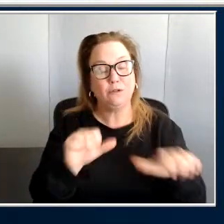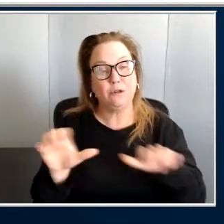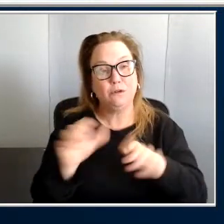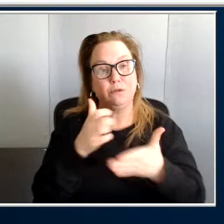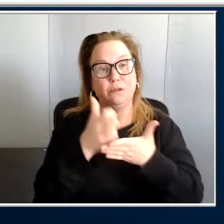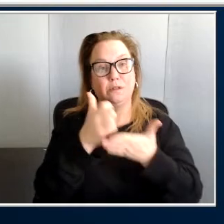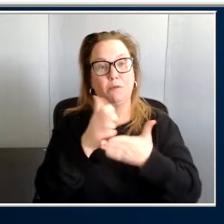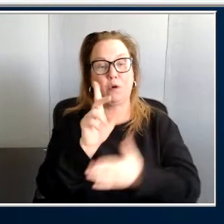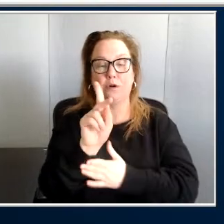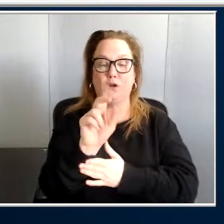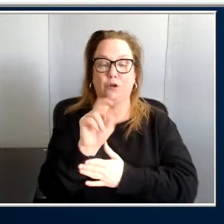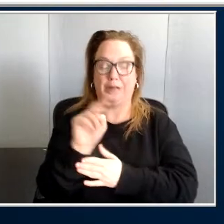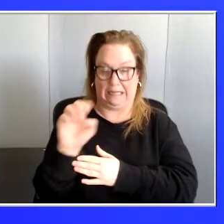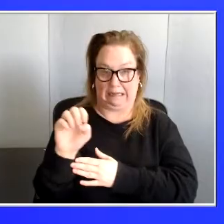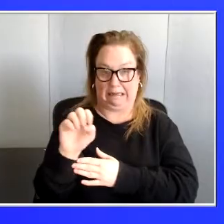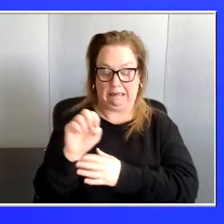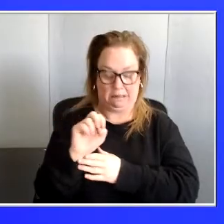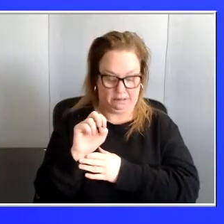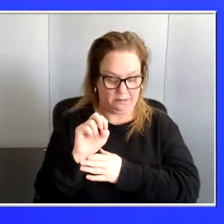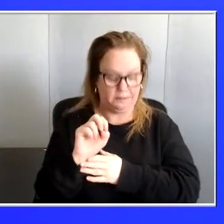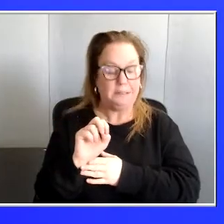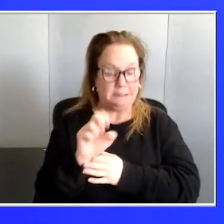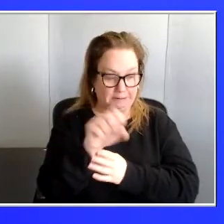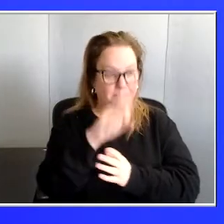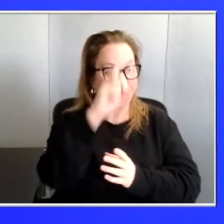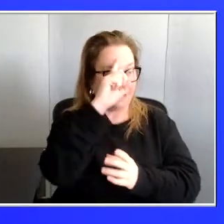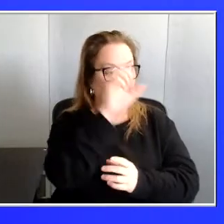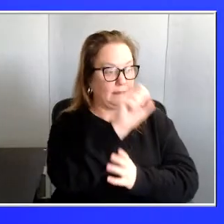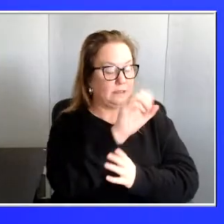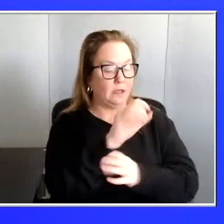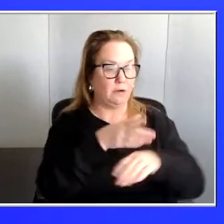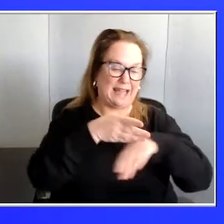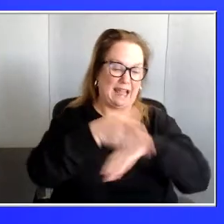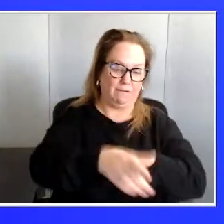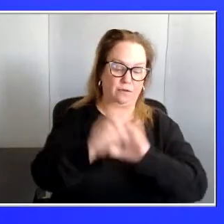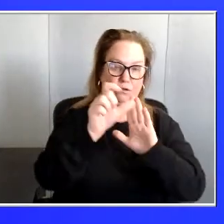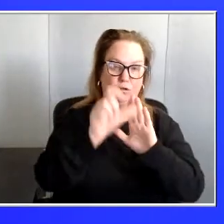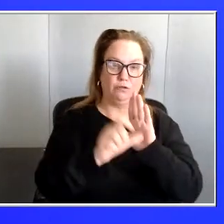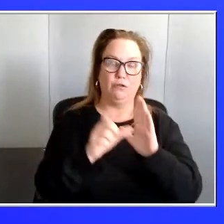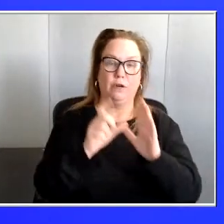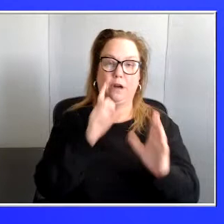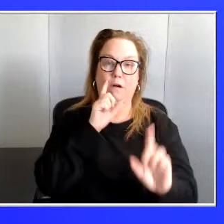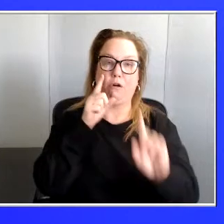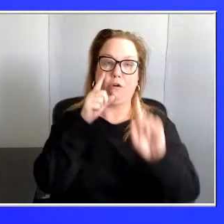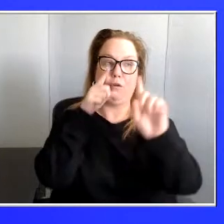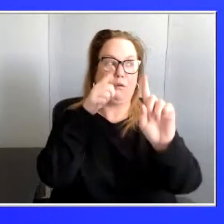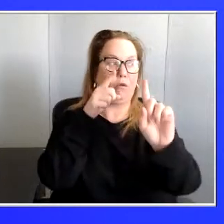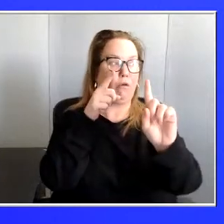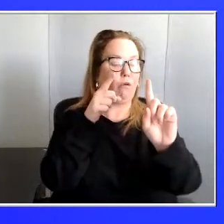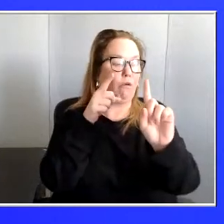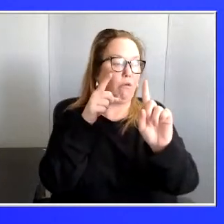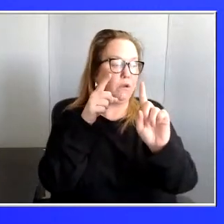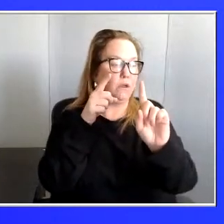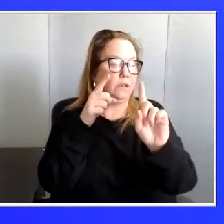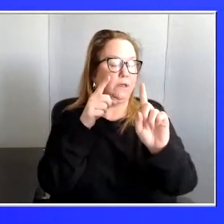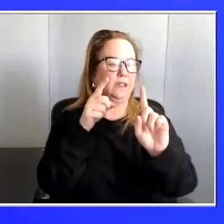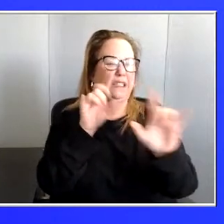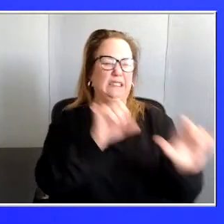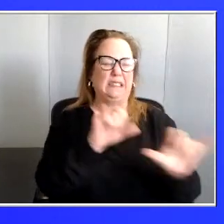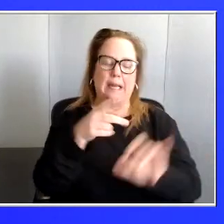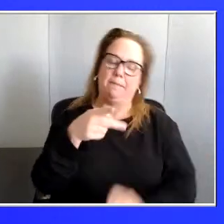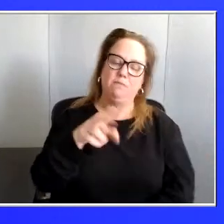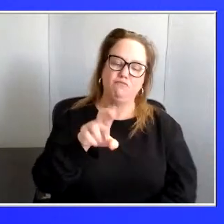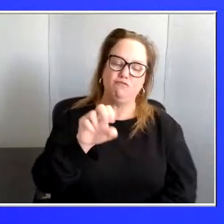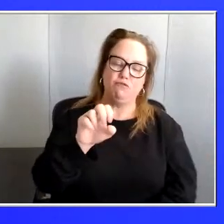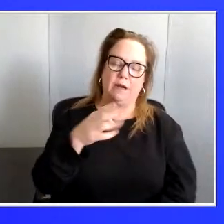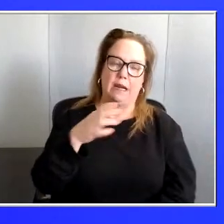itself? I think so. Because post-operatively our goals are to, kind of similar to prehab, is the week